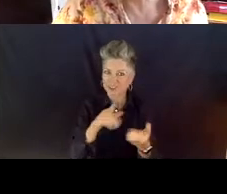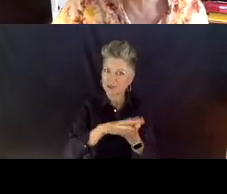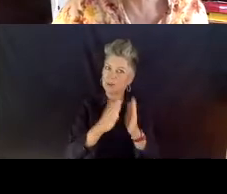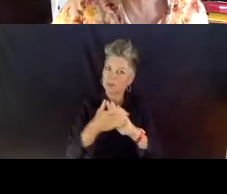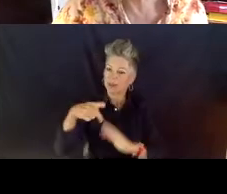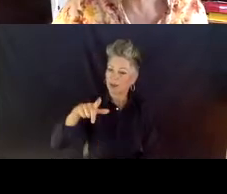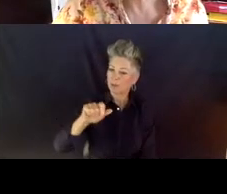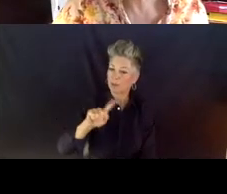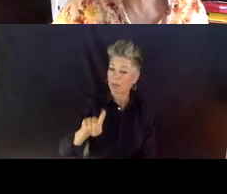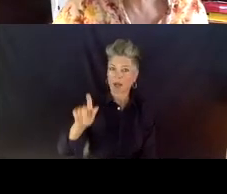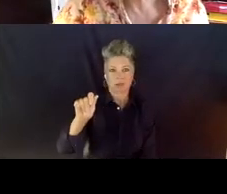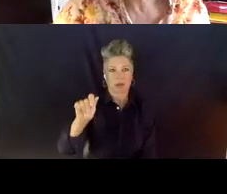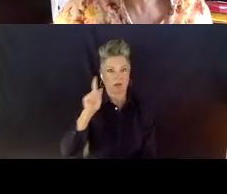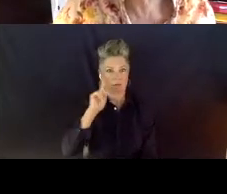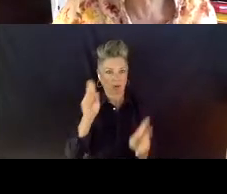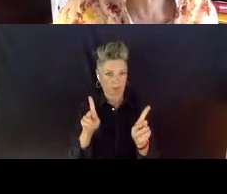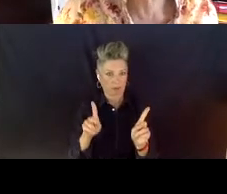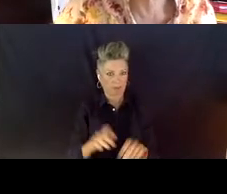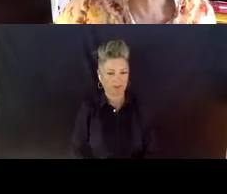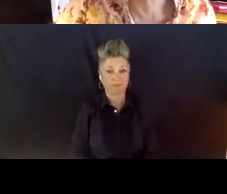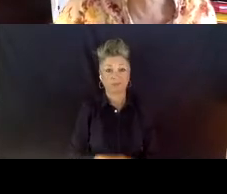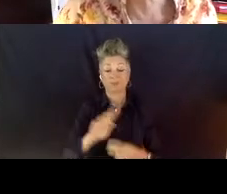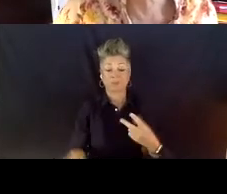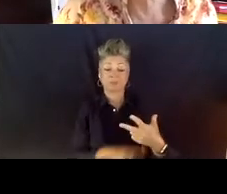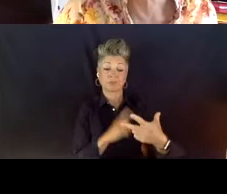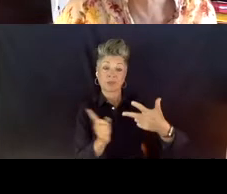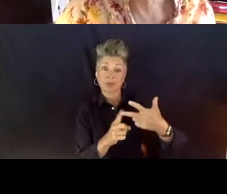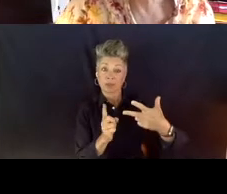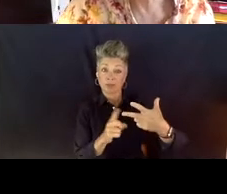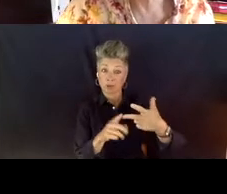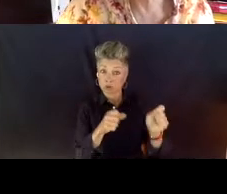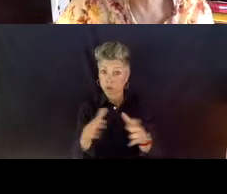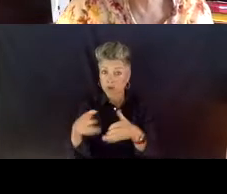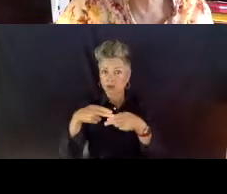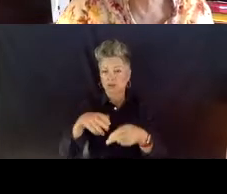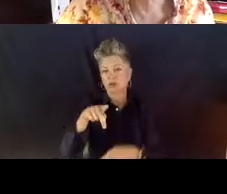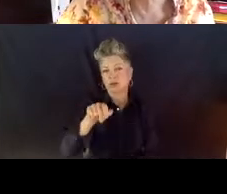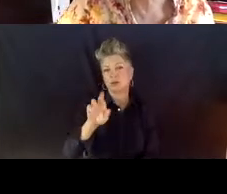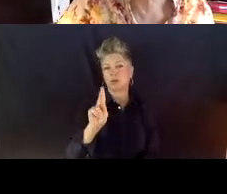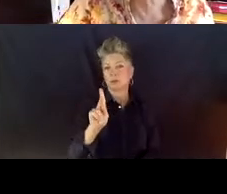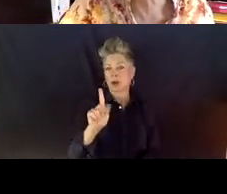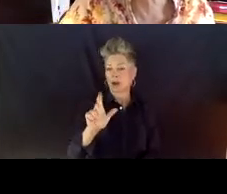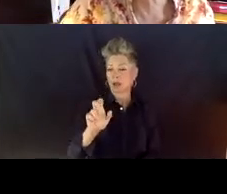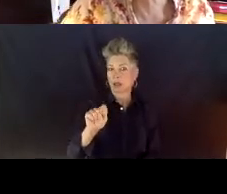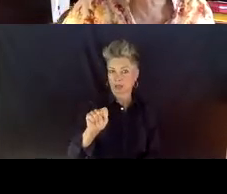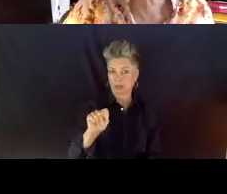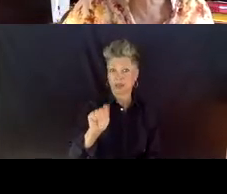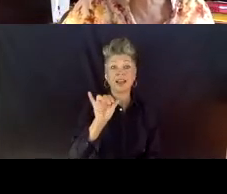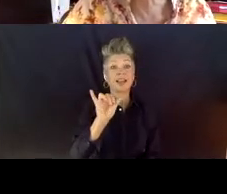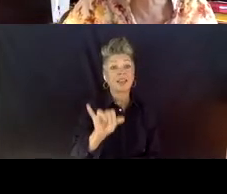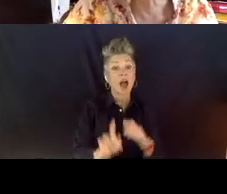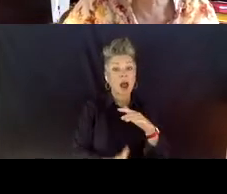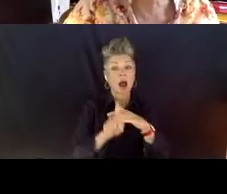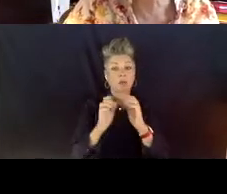for people. The third strategy are the parklets. And parklets emerged from the